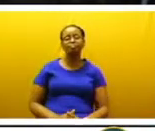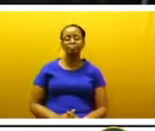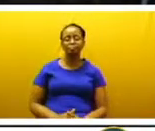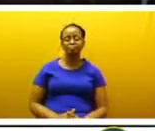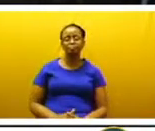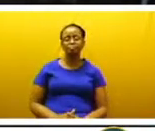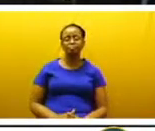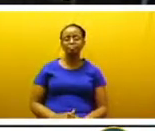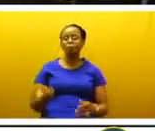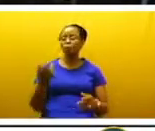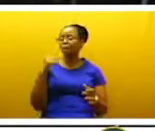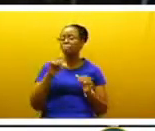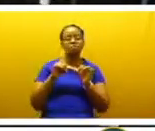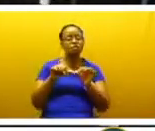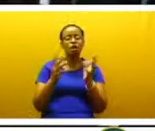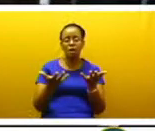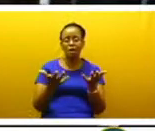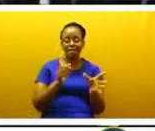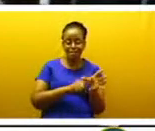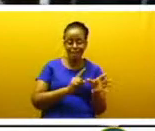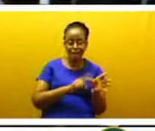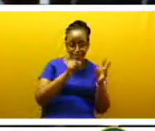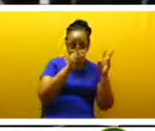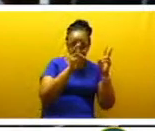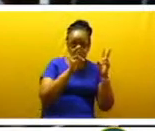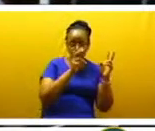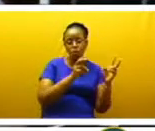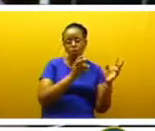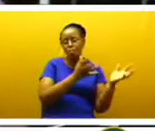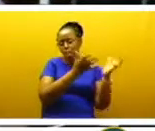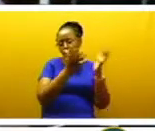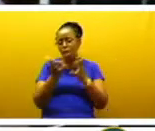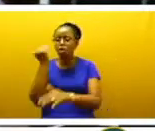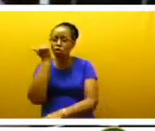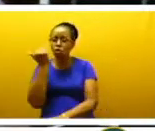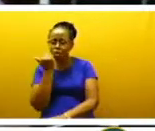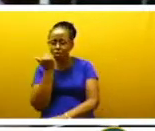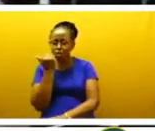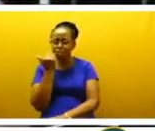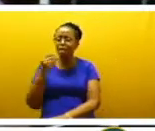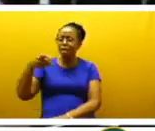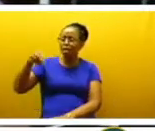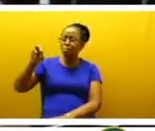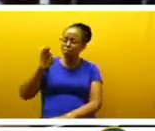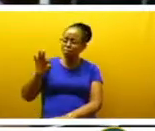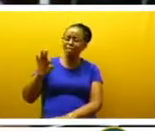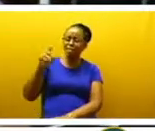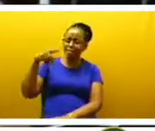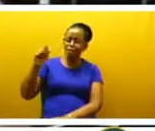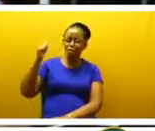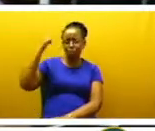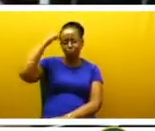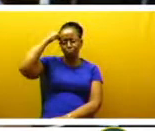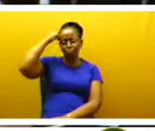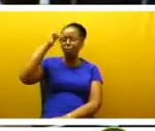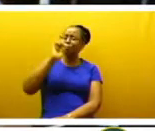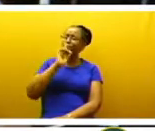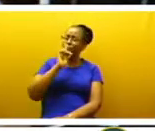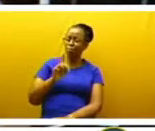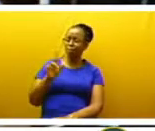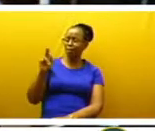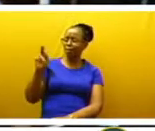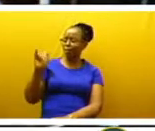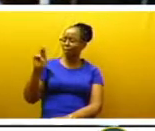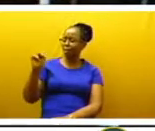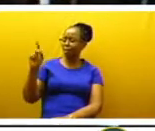And then when we bring the matter to court, learned Professor Kindiki will be here to say,